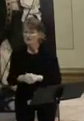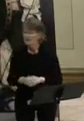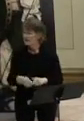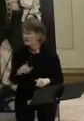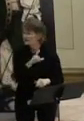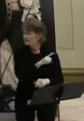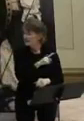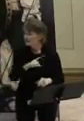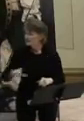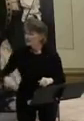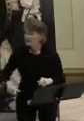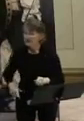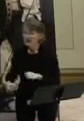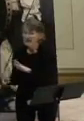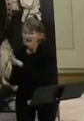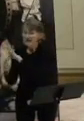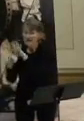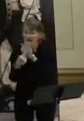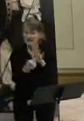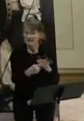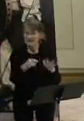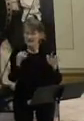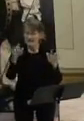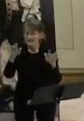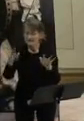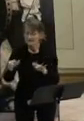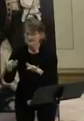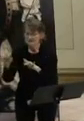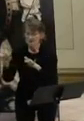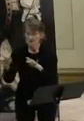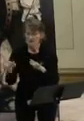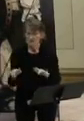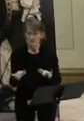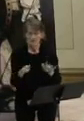eleison, Kyrie